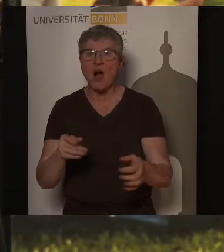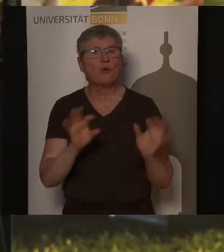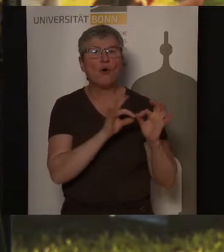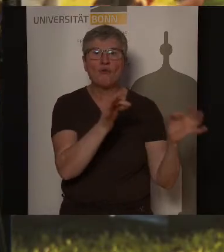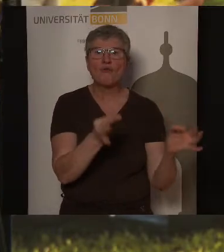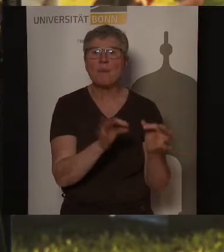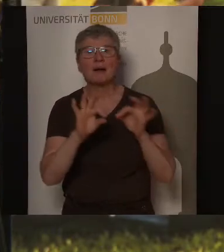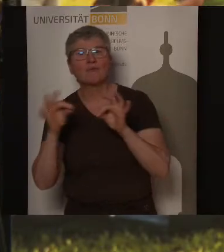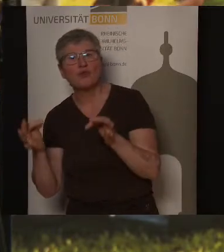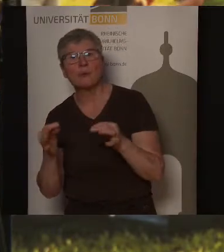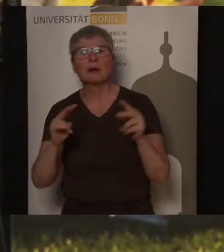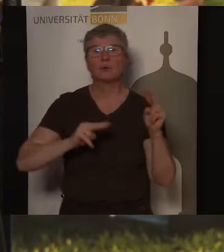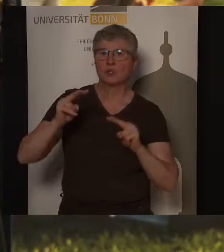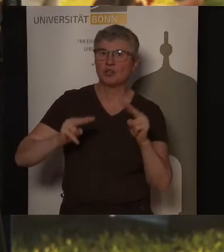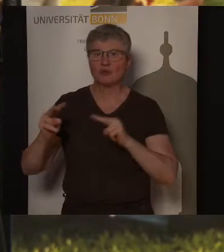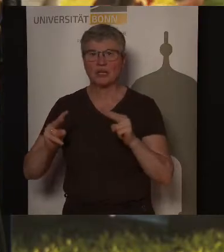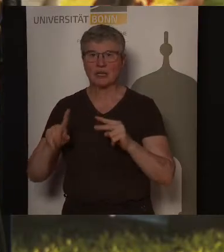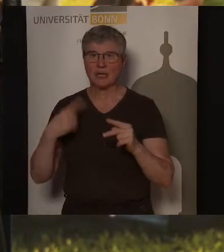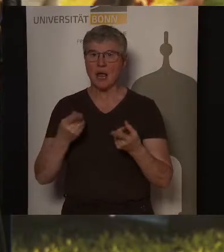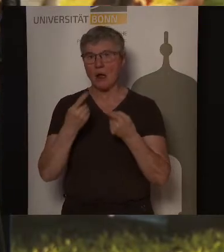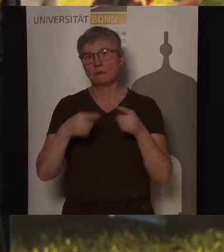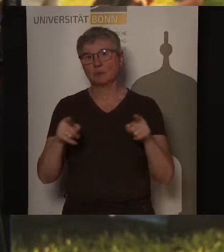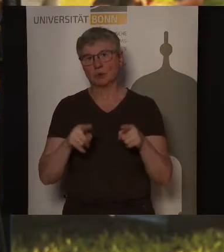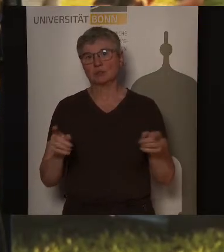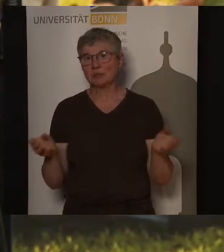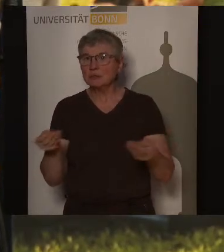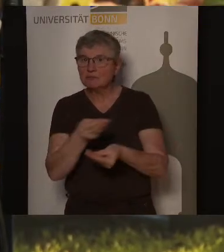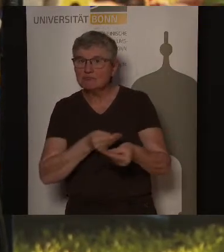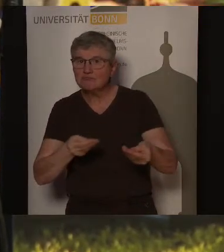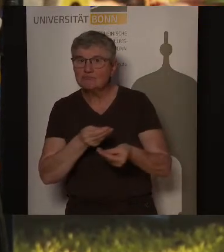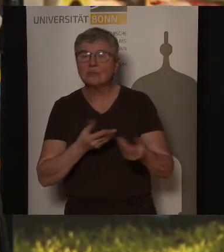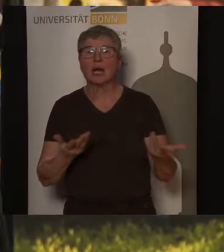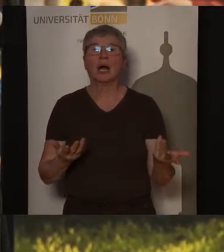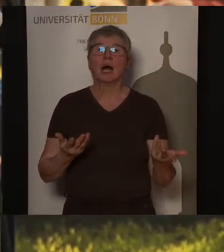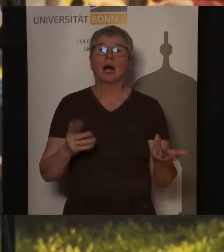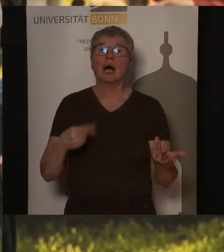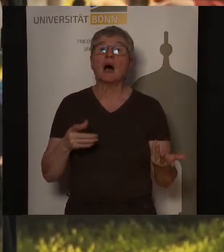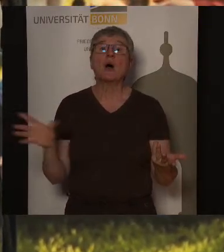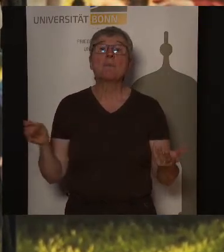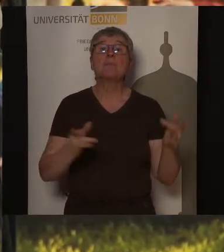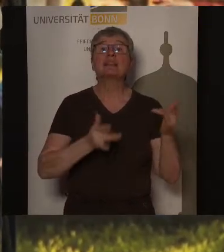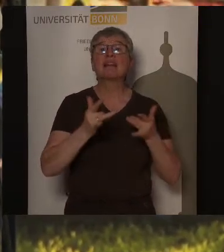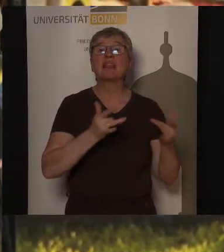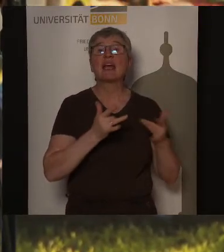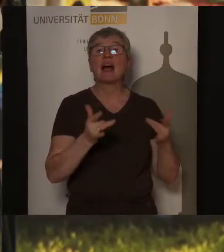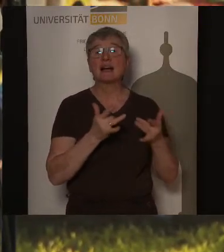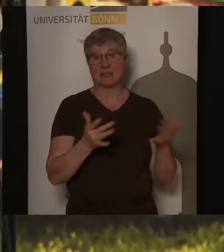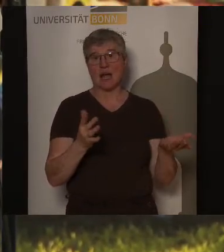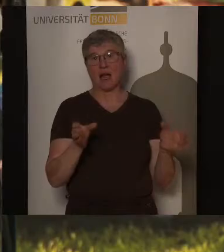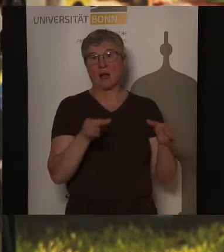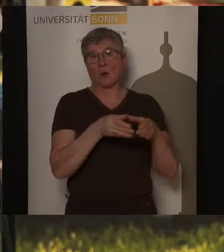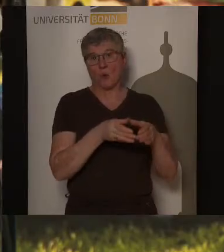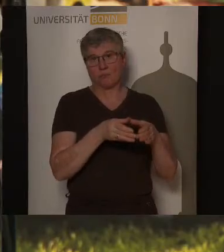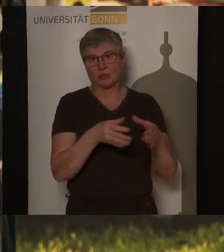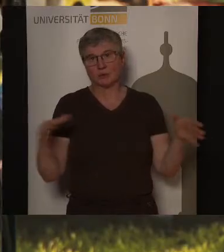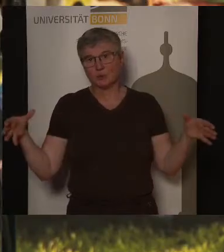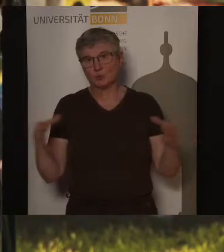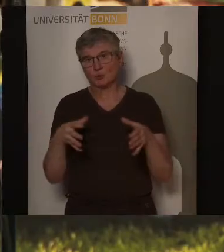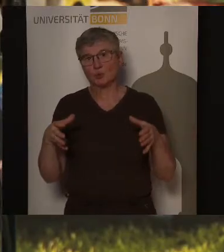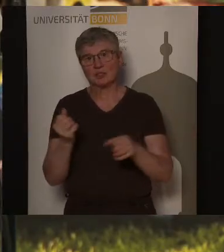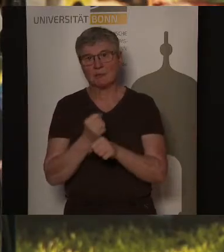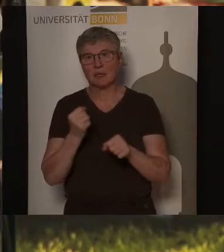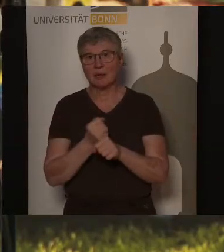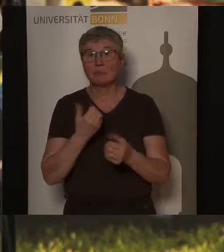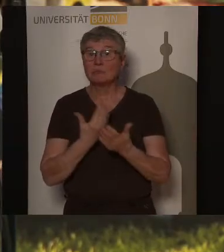and different concerts that they play, ways to shape music together. We also have a theatre